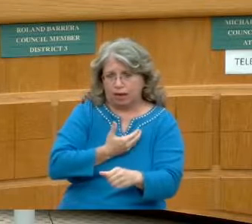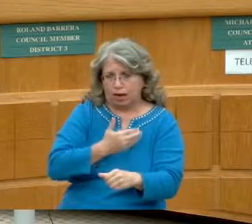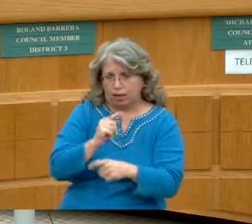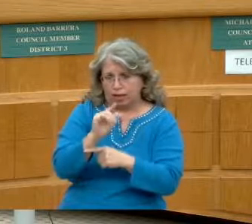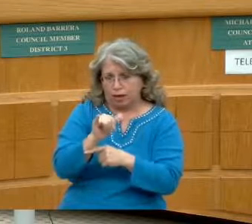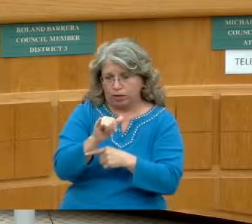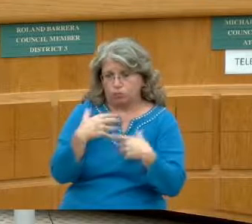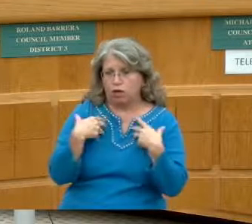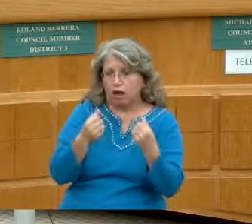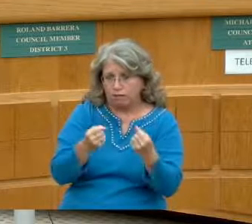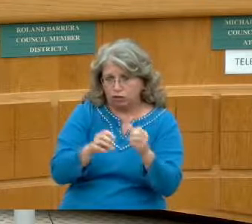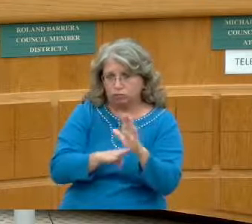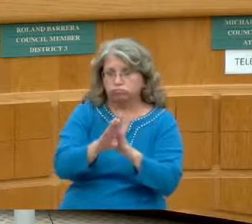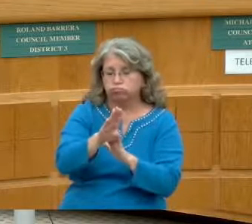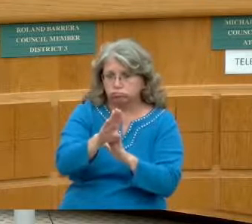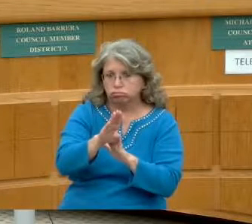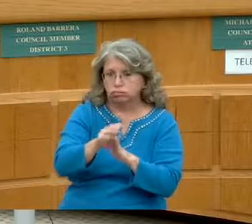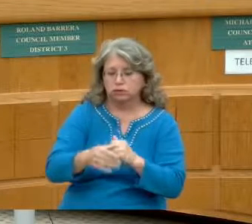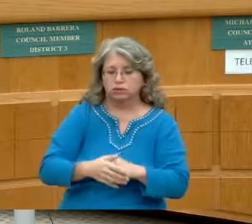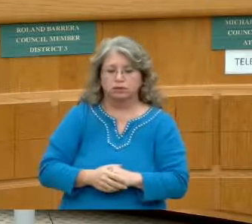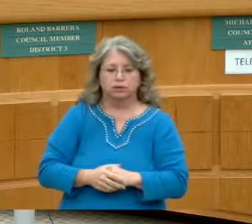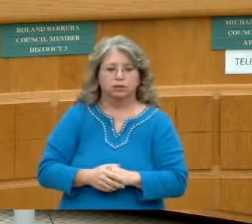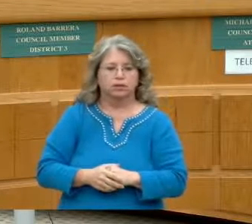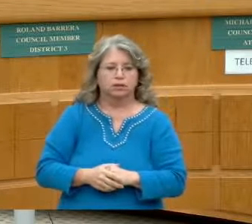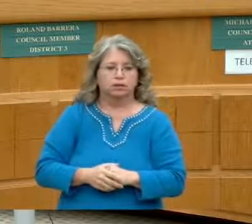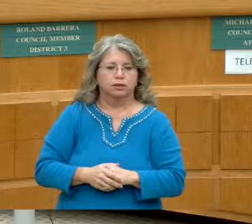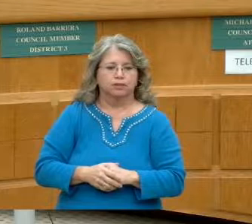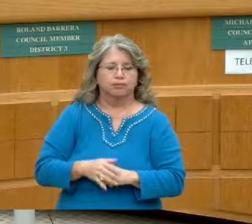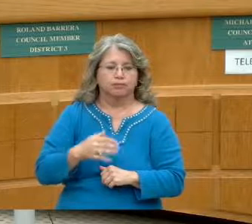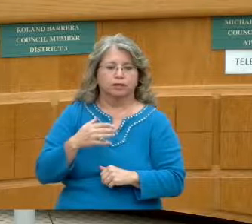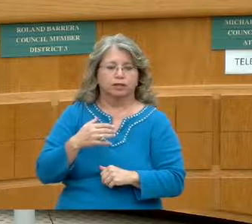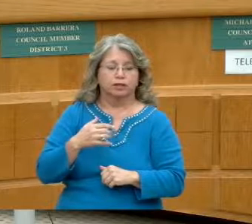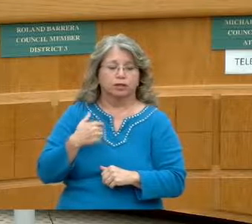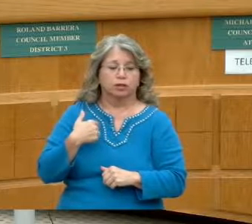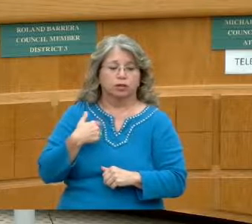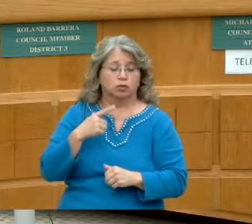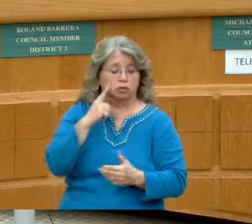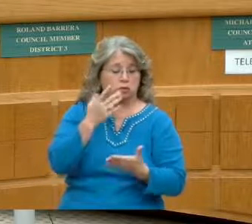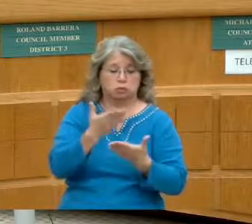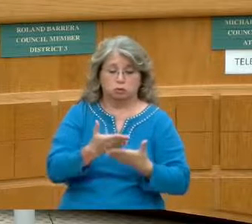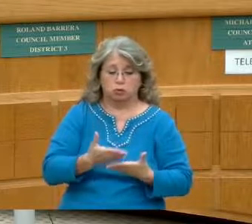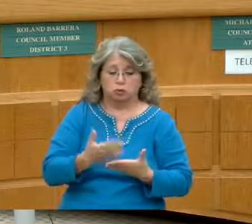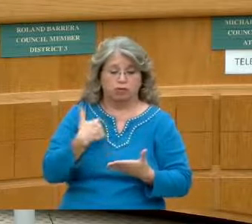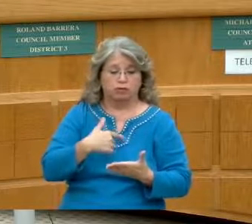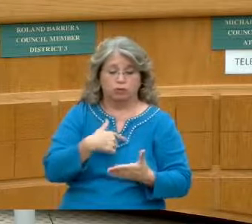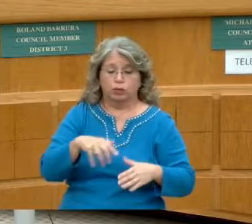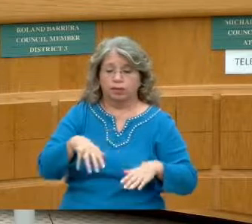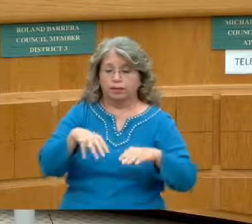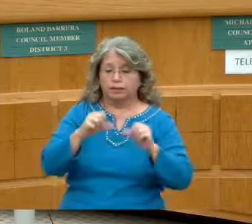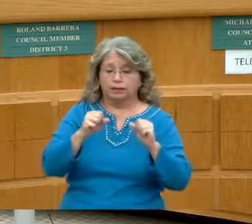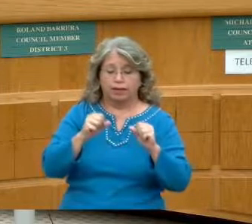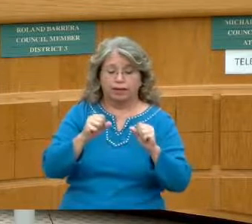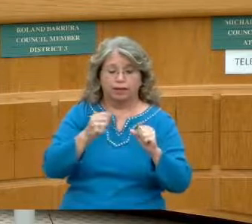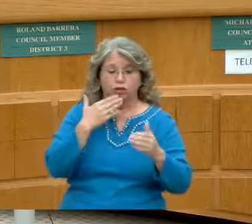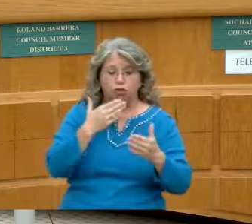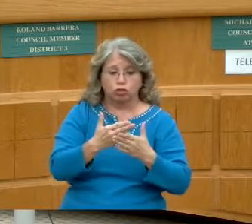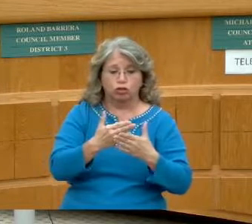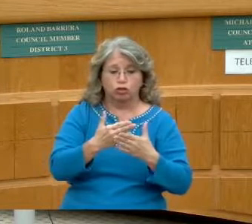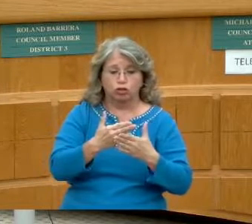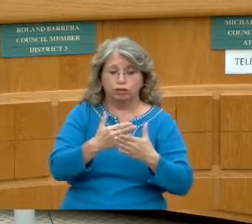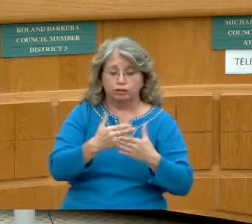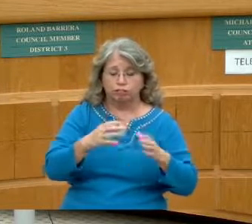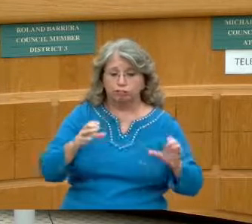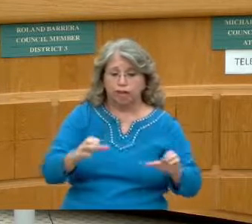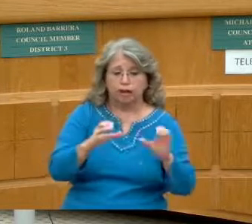So we have shown that if we take an action, a proactive stance on aggressive testing, with local test processing,